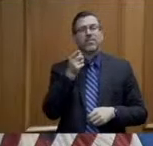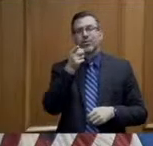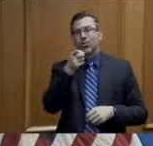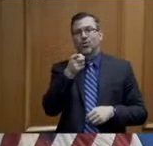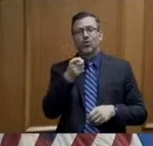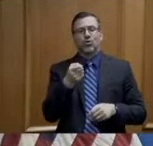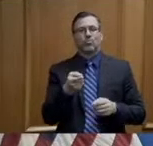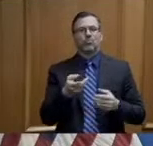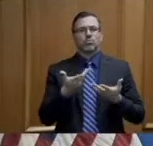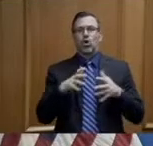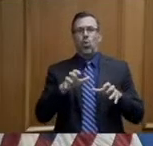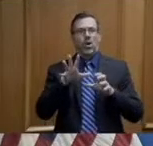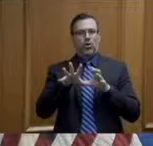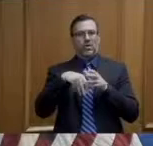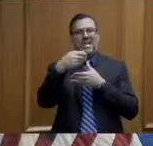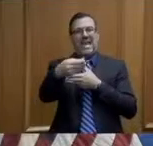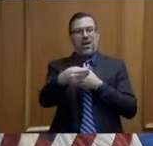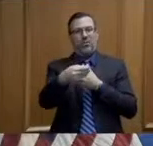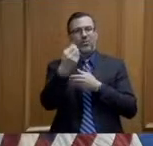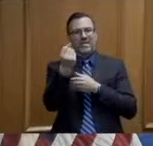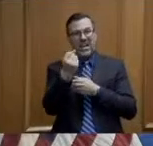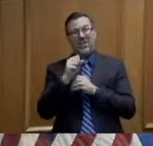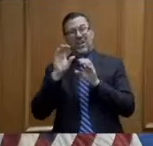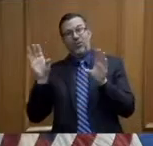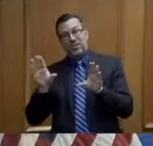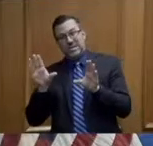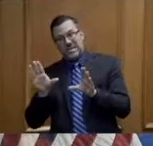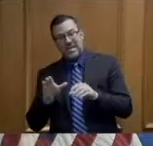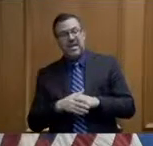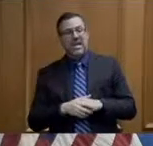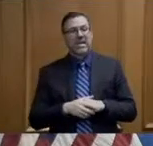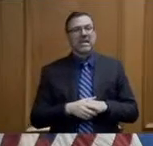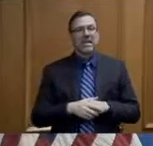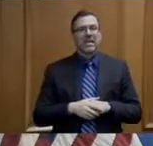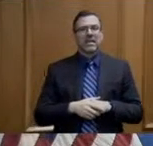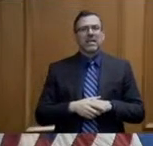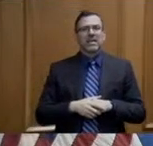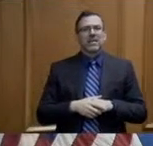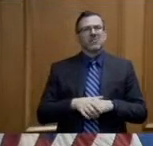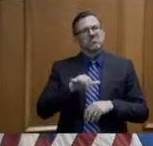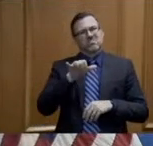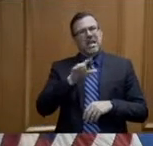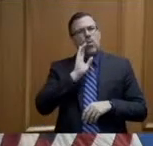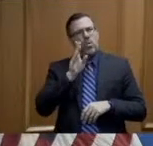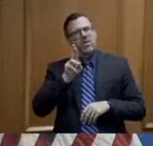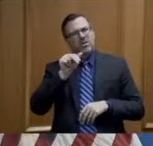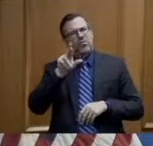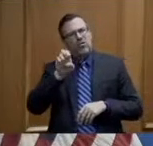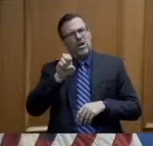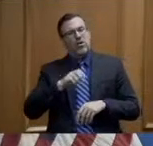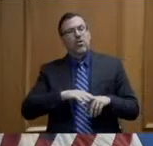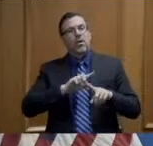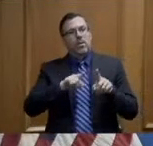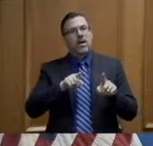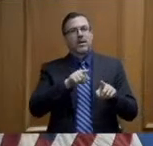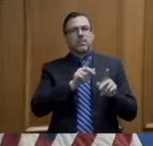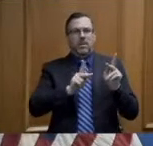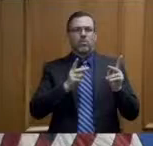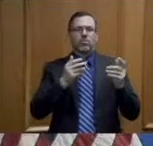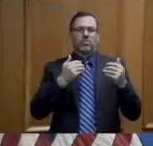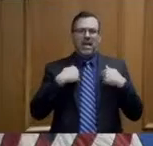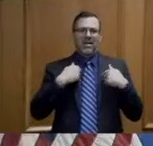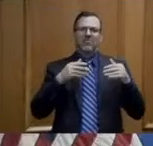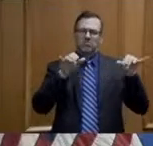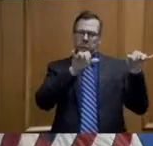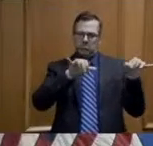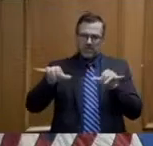on the weekend, or if they just aren't able to be seen, and I think that would be pretty rare, they still have that same capability